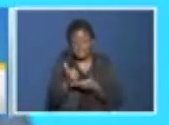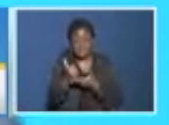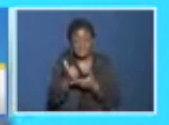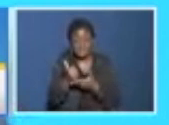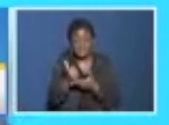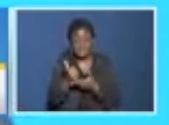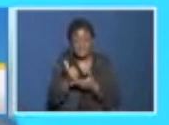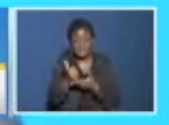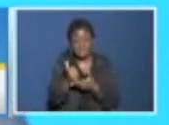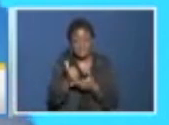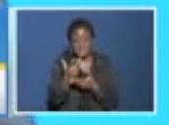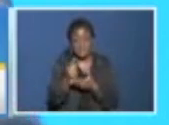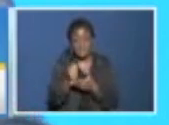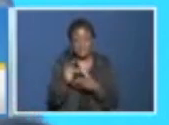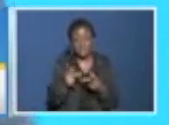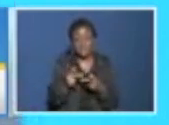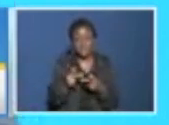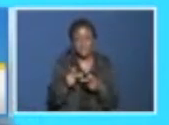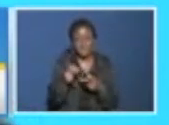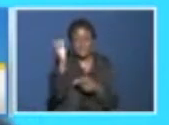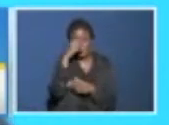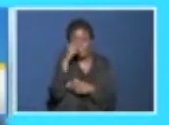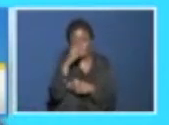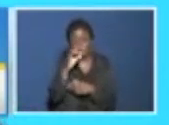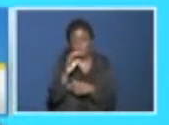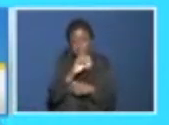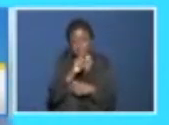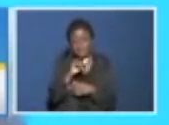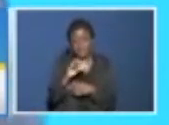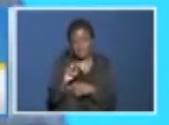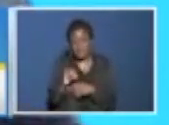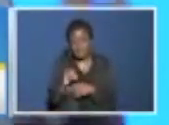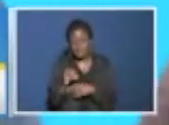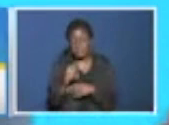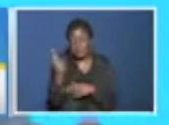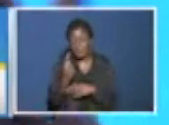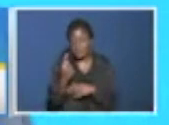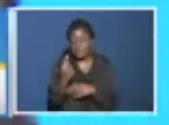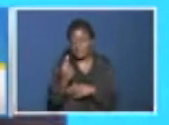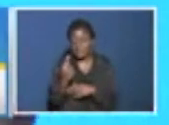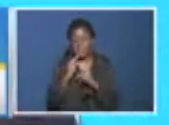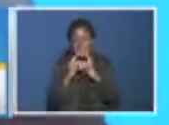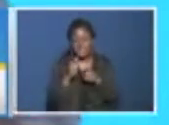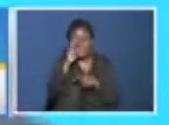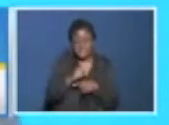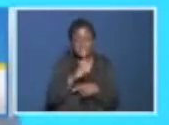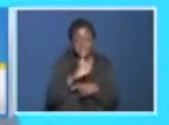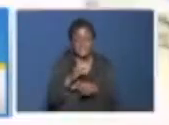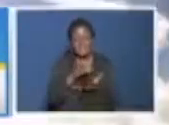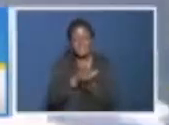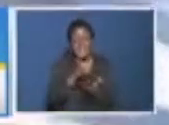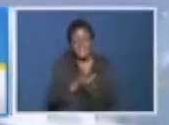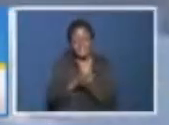CARICOM has always been that the solution has to be a Haitian solution rather than an imposed